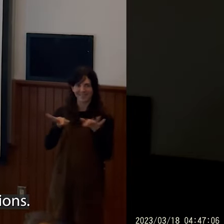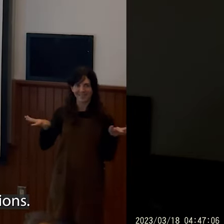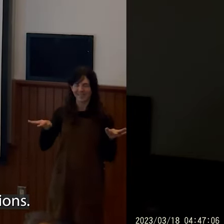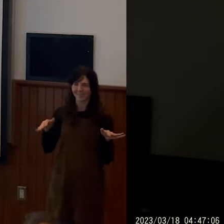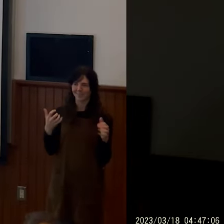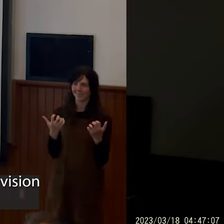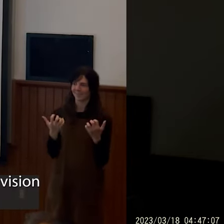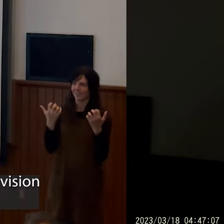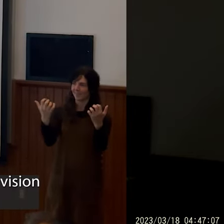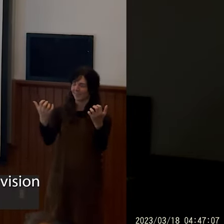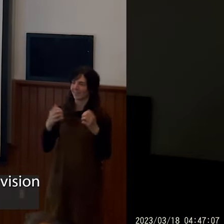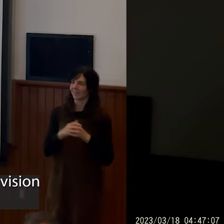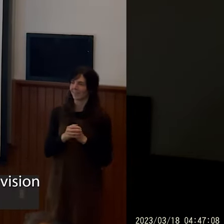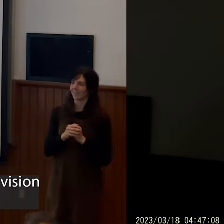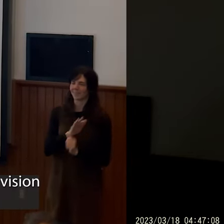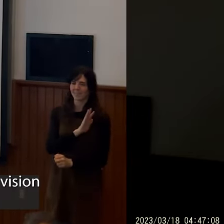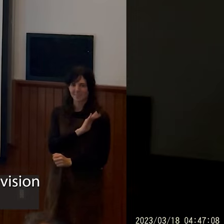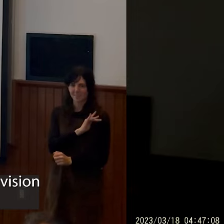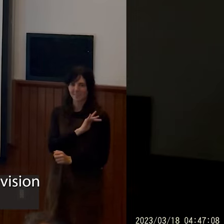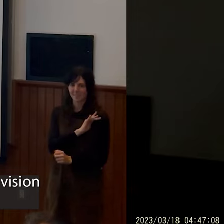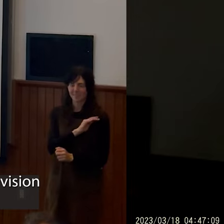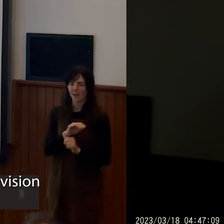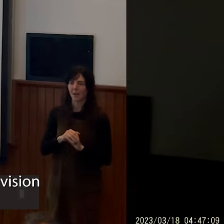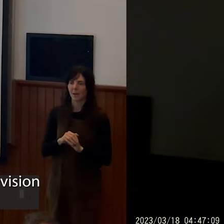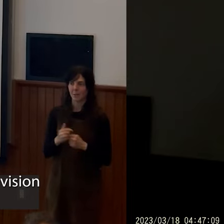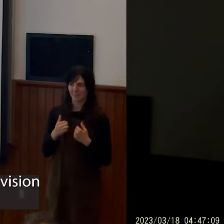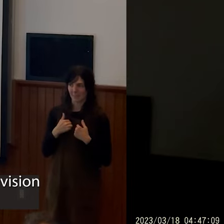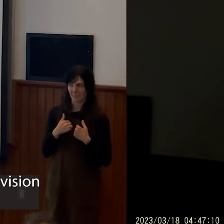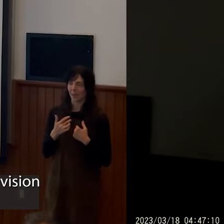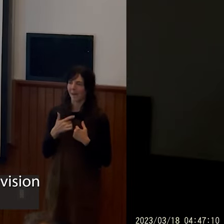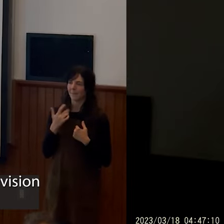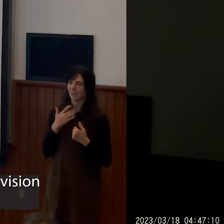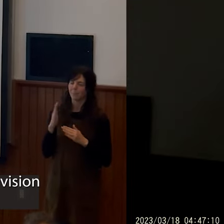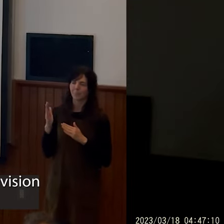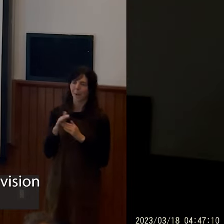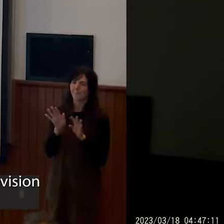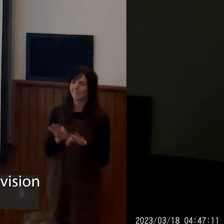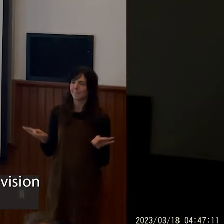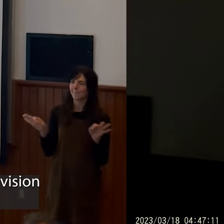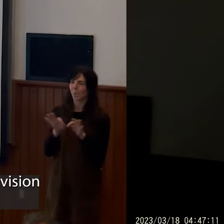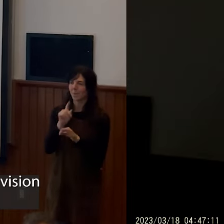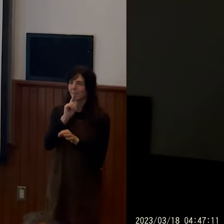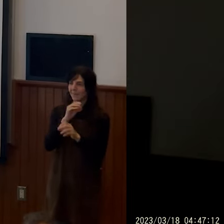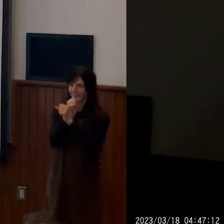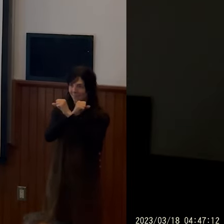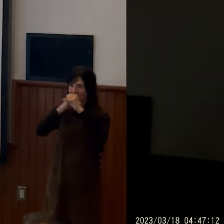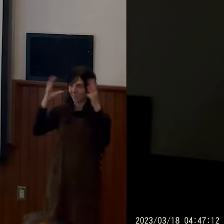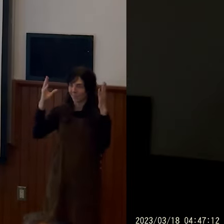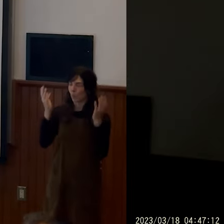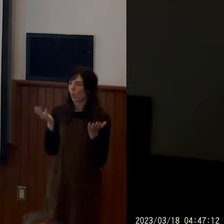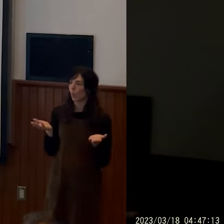my visions, the most important element in my visions may be the people.